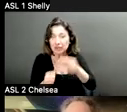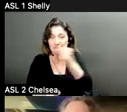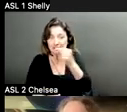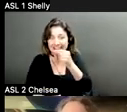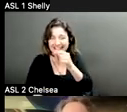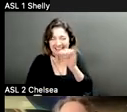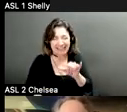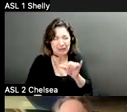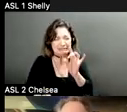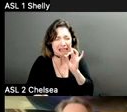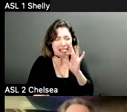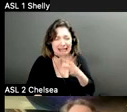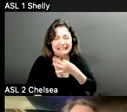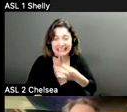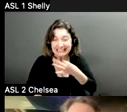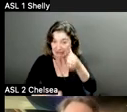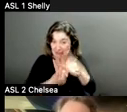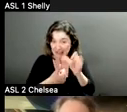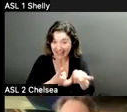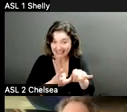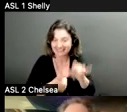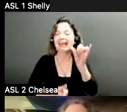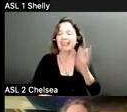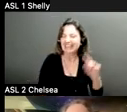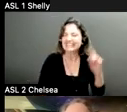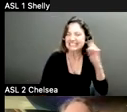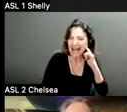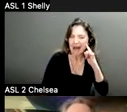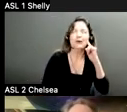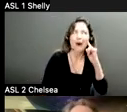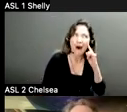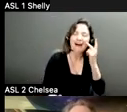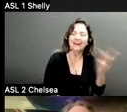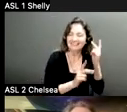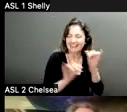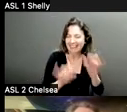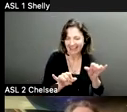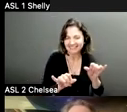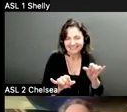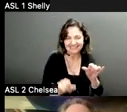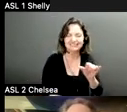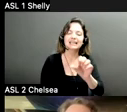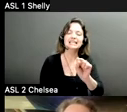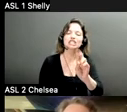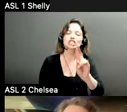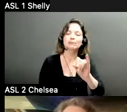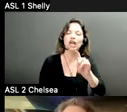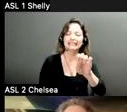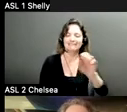sound reminds me of. So that sort of thing, I always think is kind of fun. This next